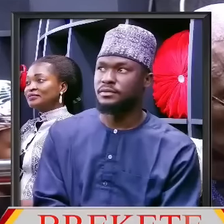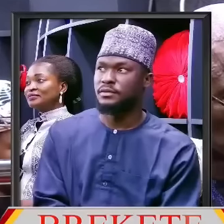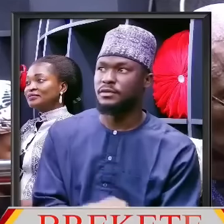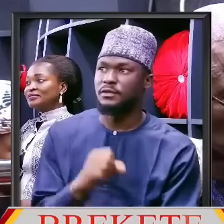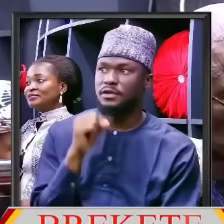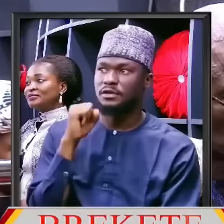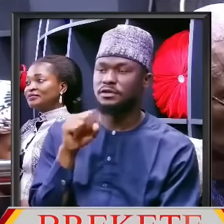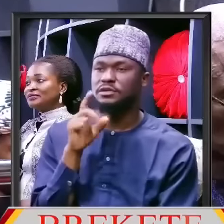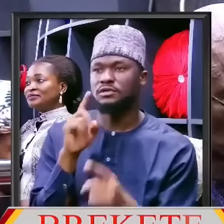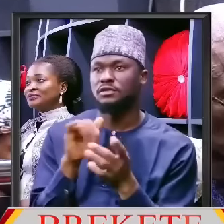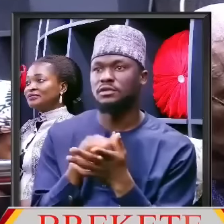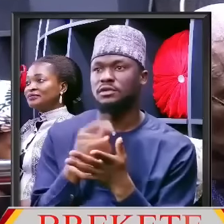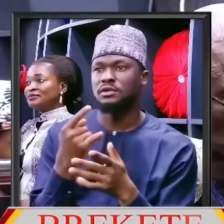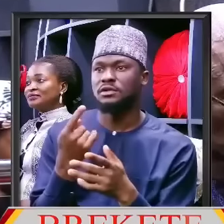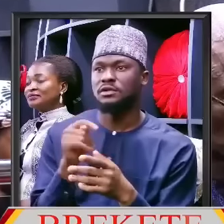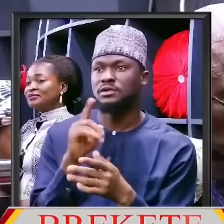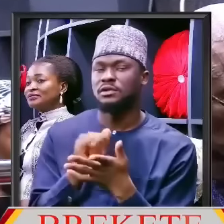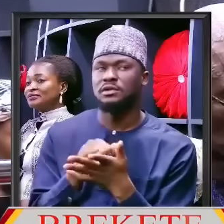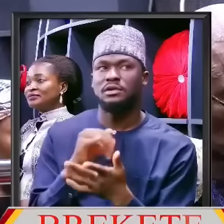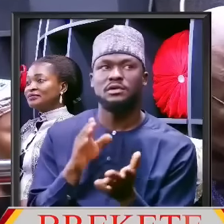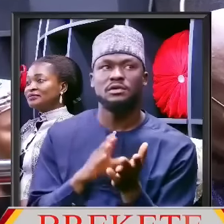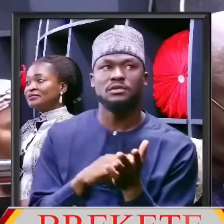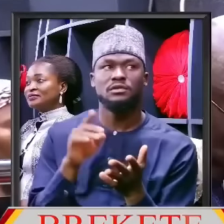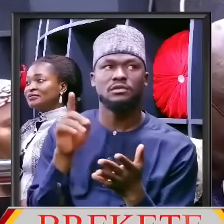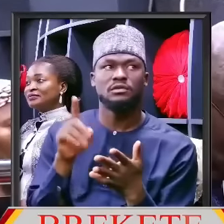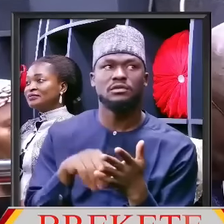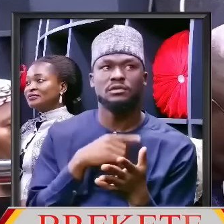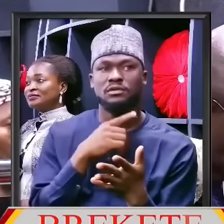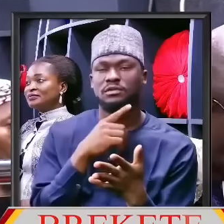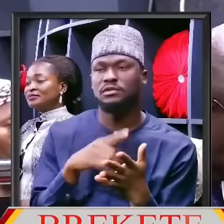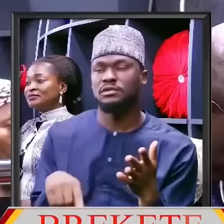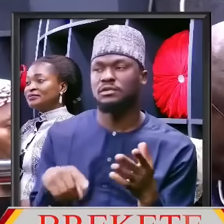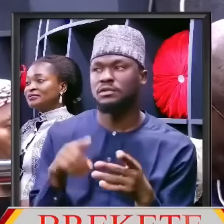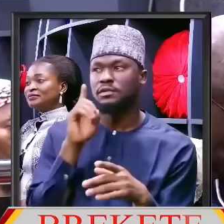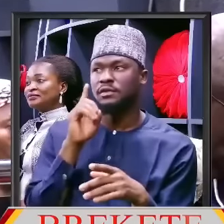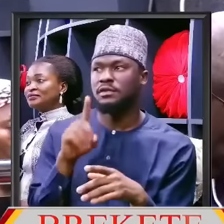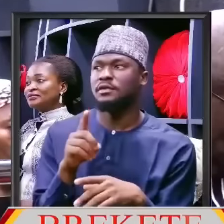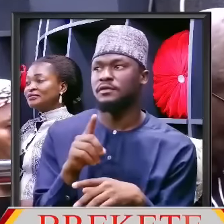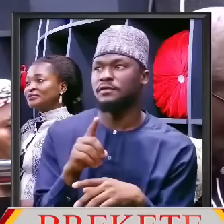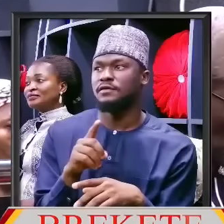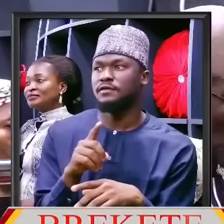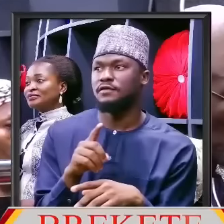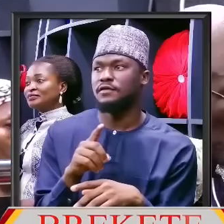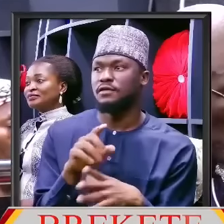that the ones who did the school disqualify in the name of trying to reduce the number out of the